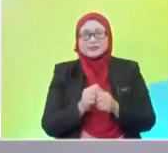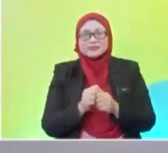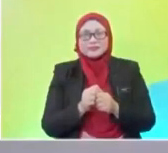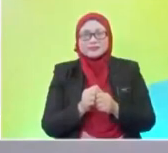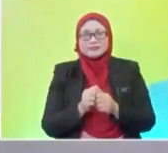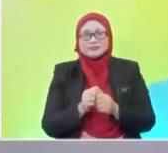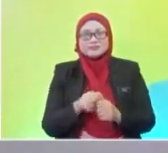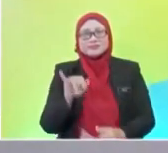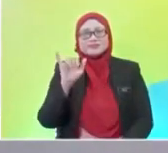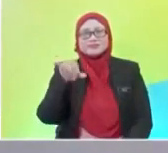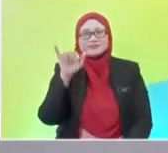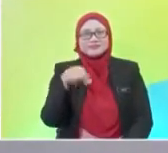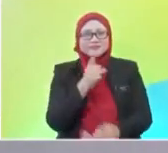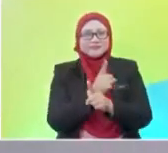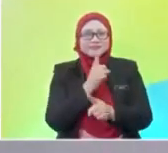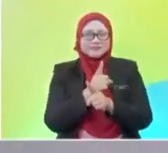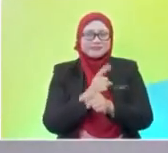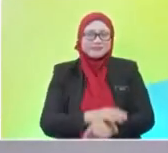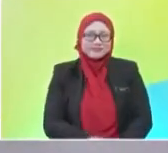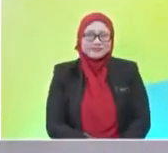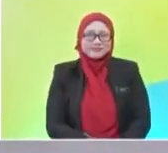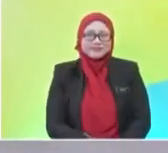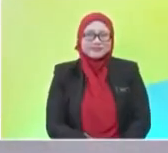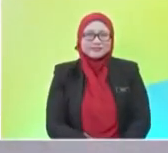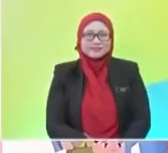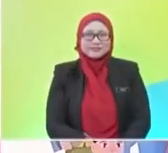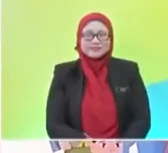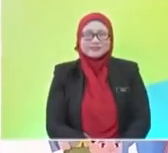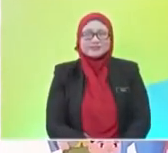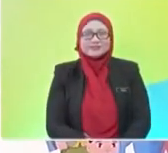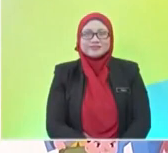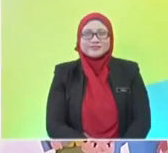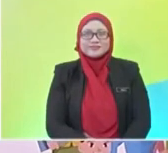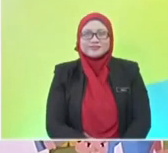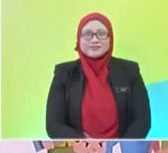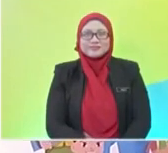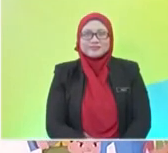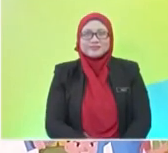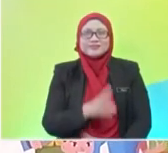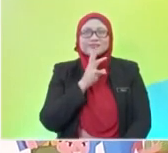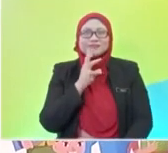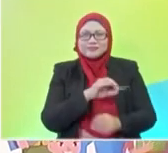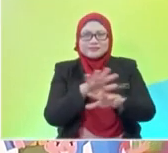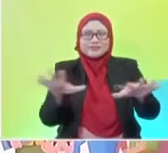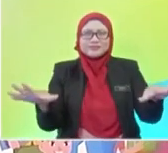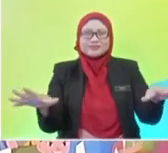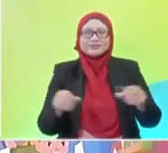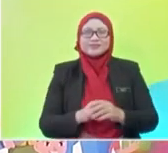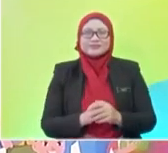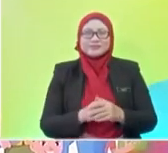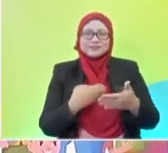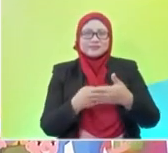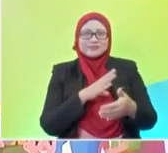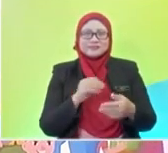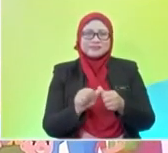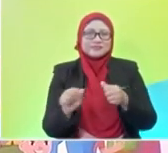correct? Yes, correct. Okay. Alright. Okay, there was water everywhere, near and far. When the